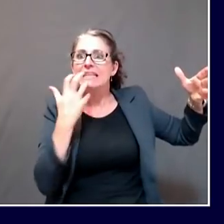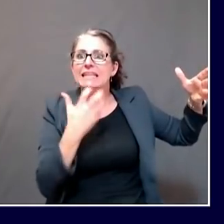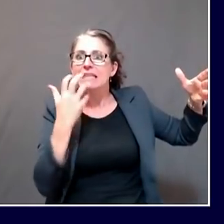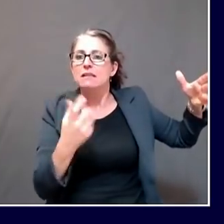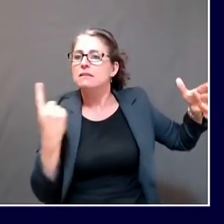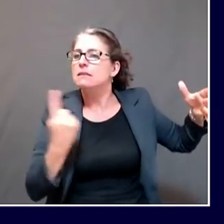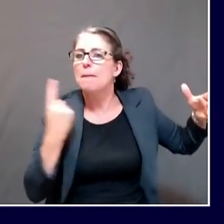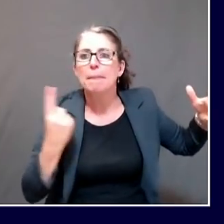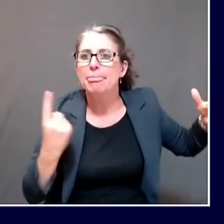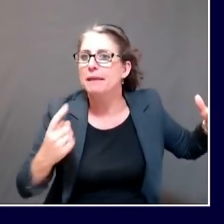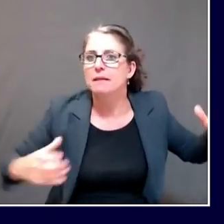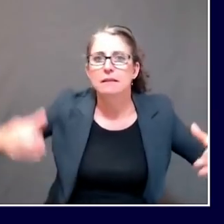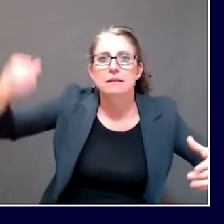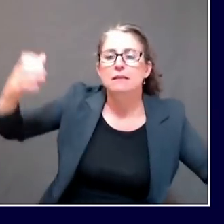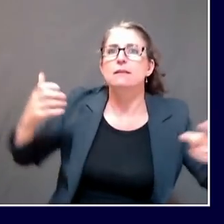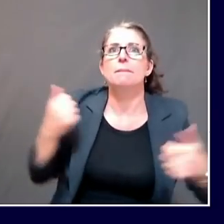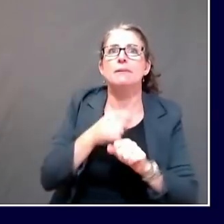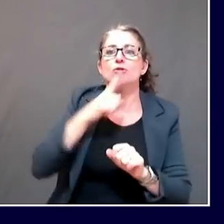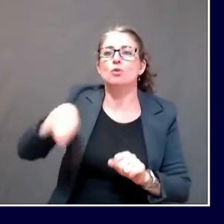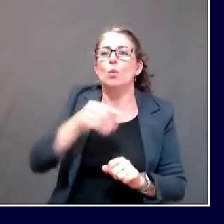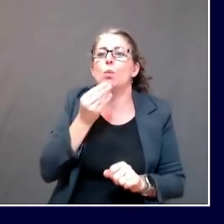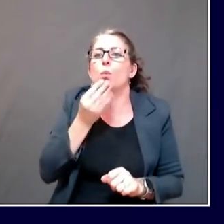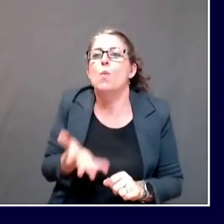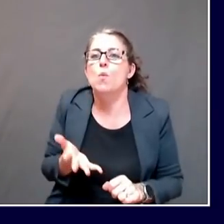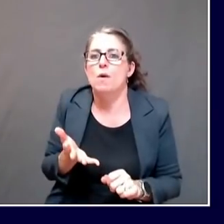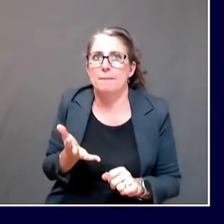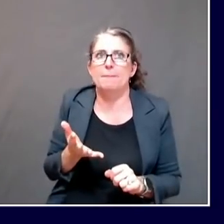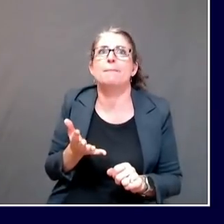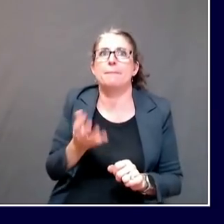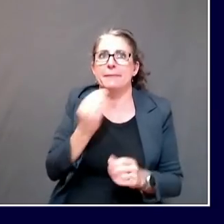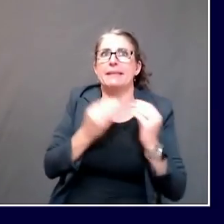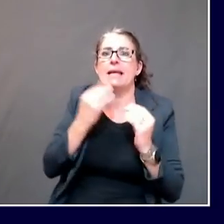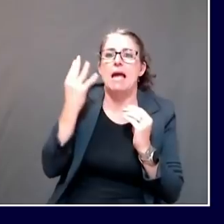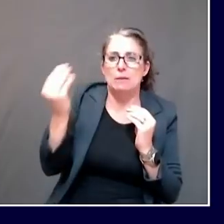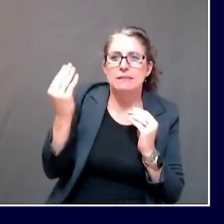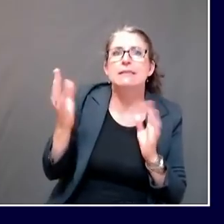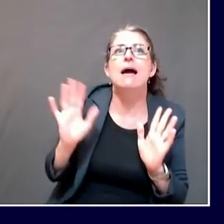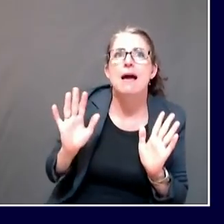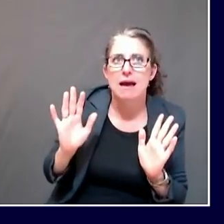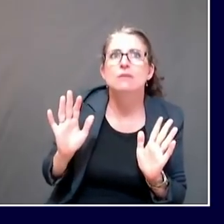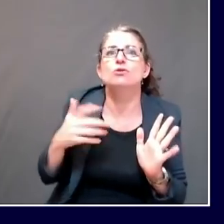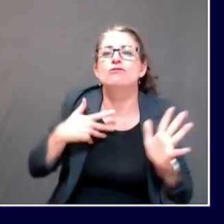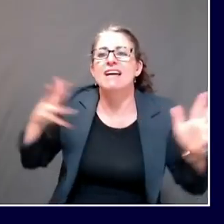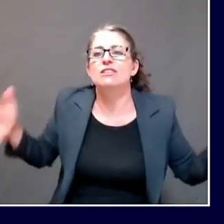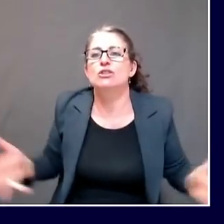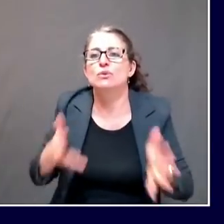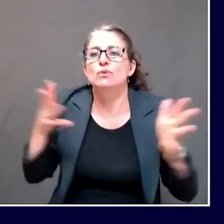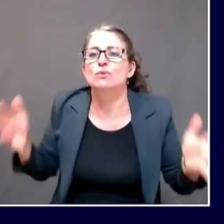logistical issues relating to going indoors, whether it's sports activities, dining,